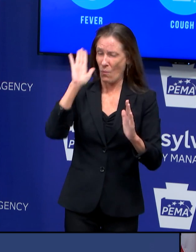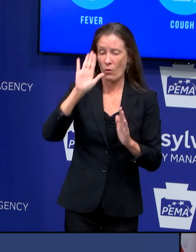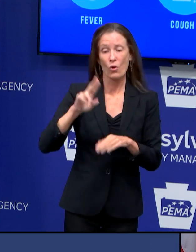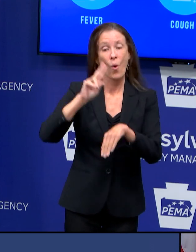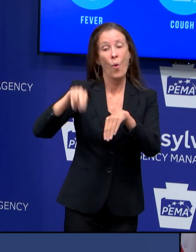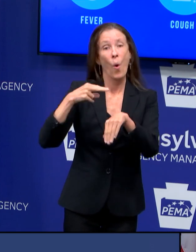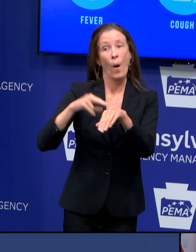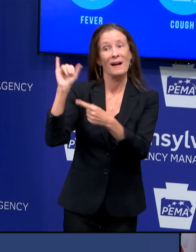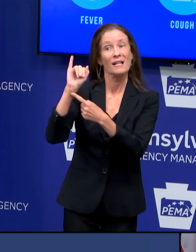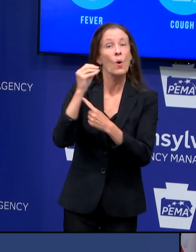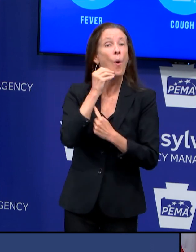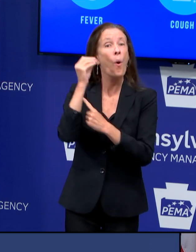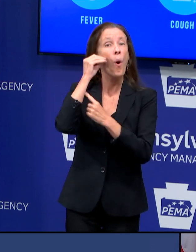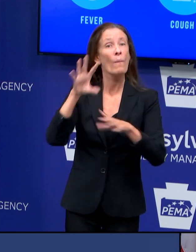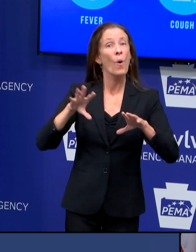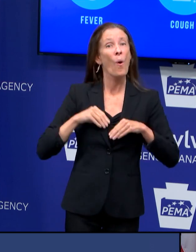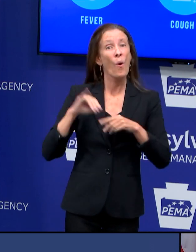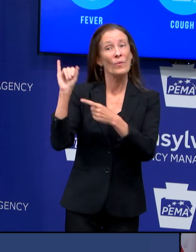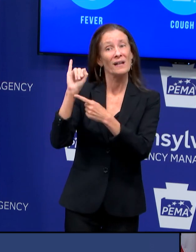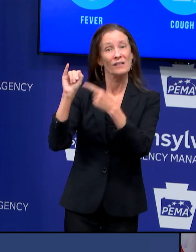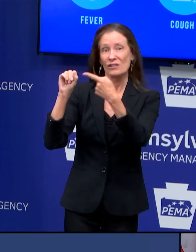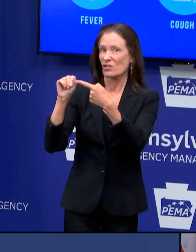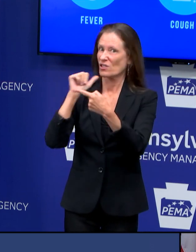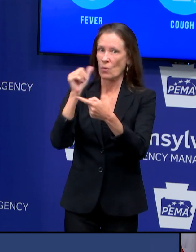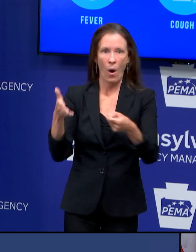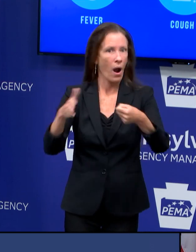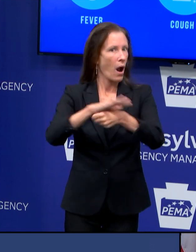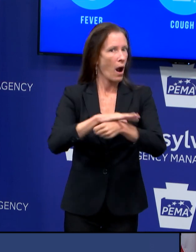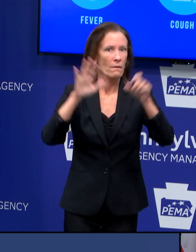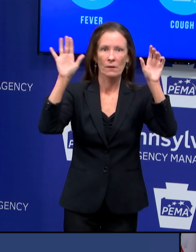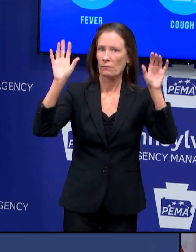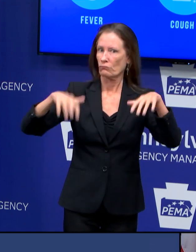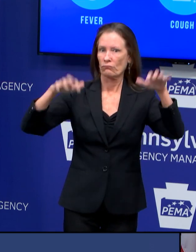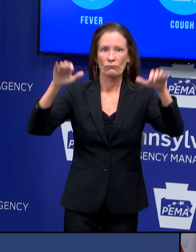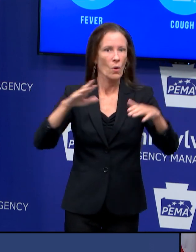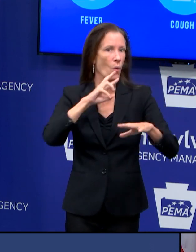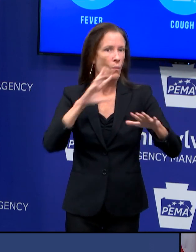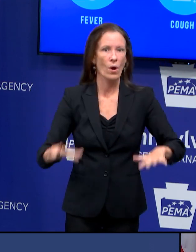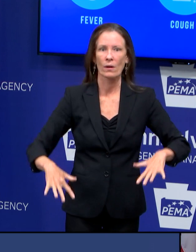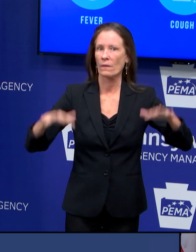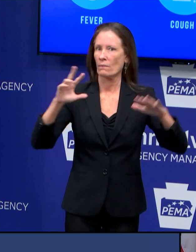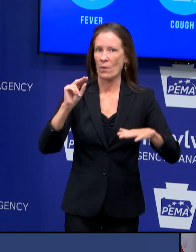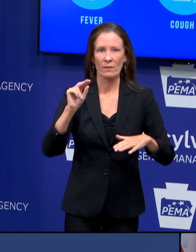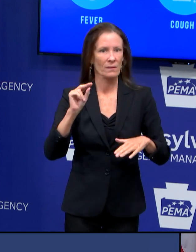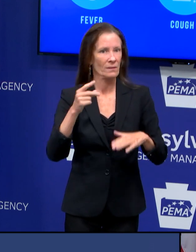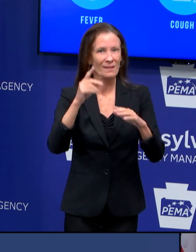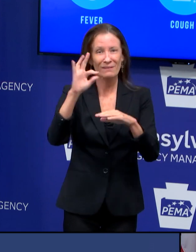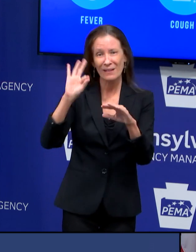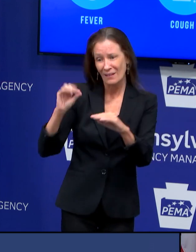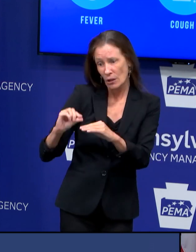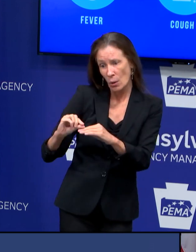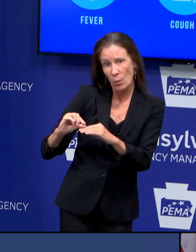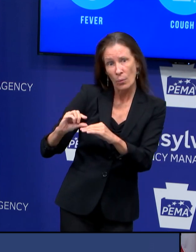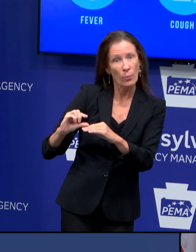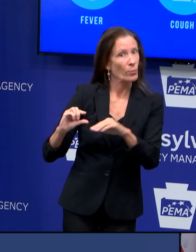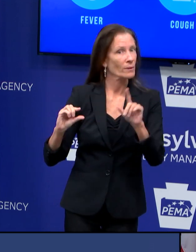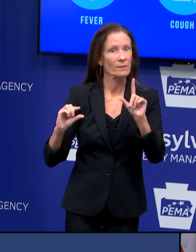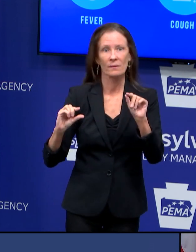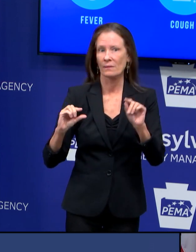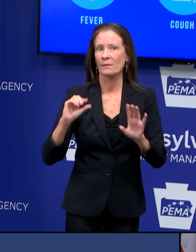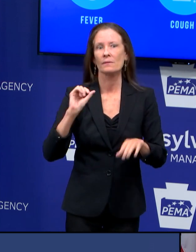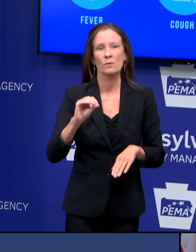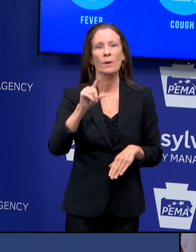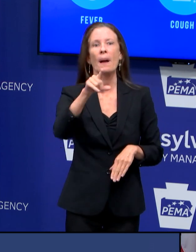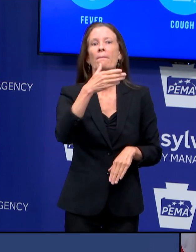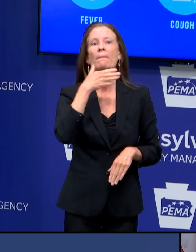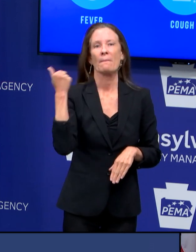Agency shows that just a single inch of water on the first floor of your home will cause about $25,000 worth of damage.